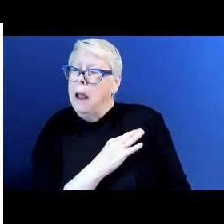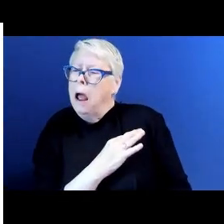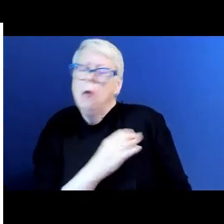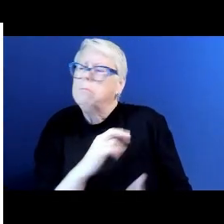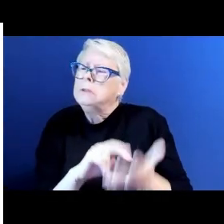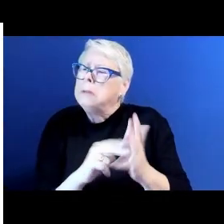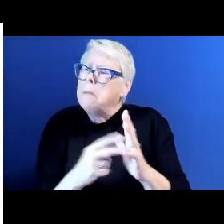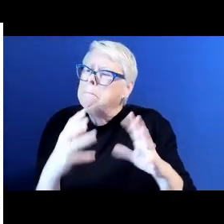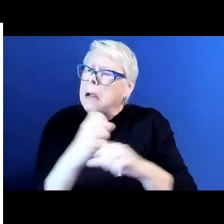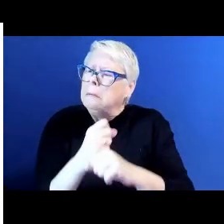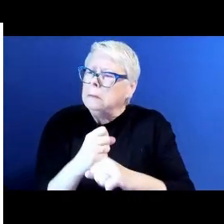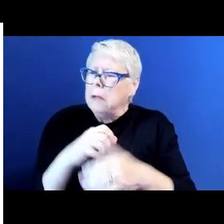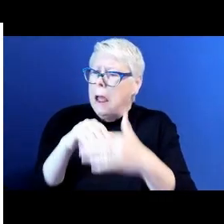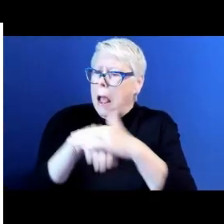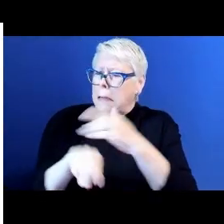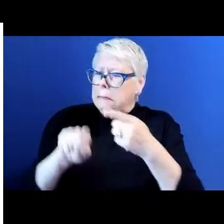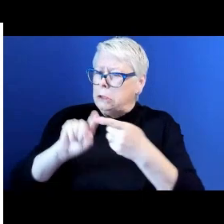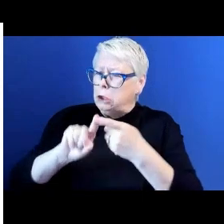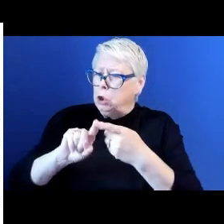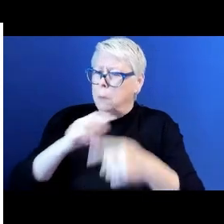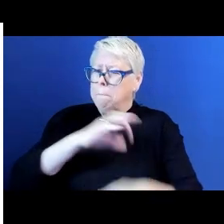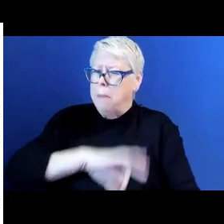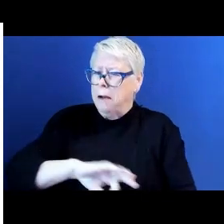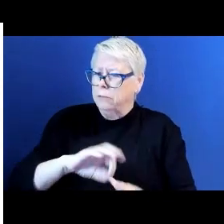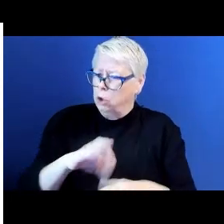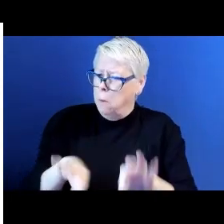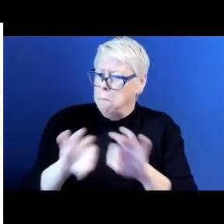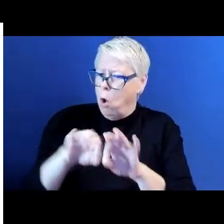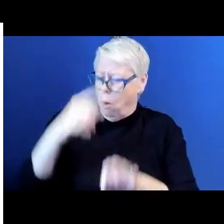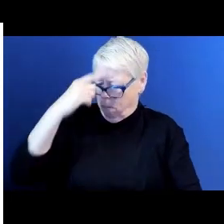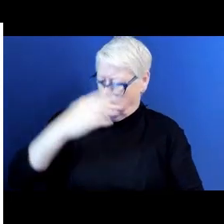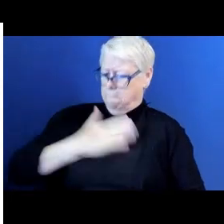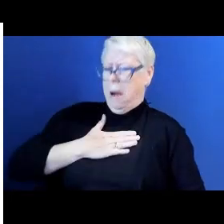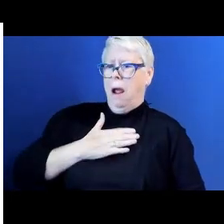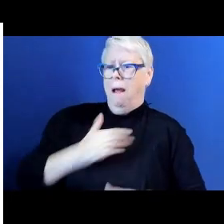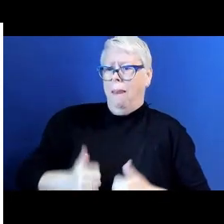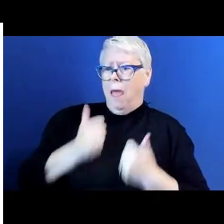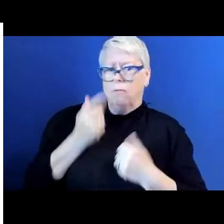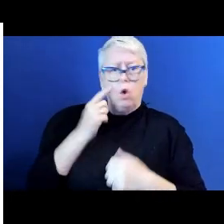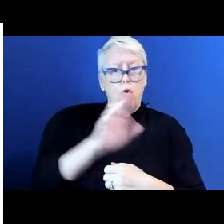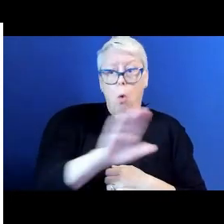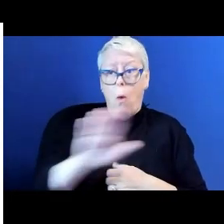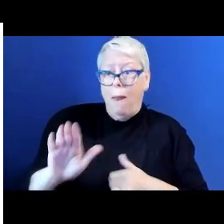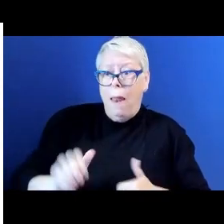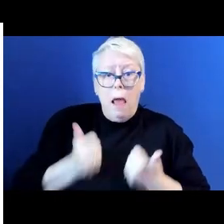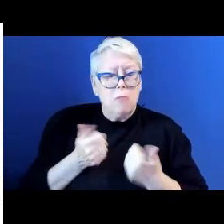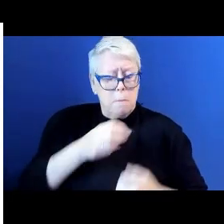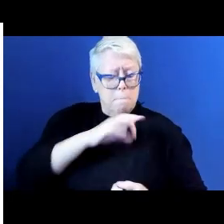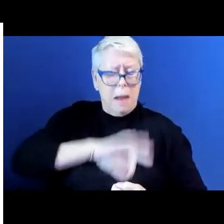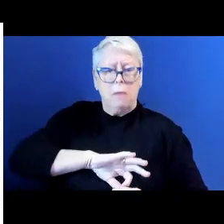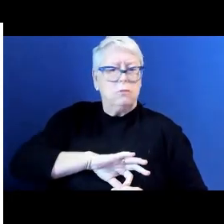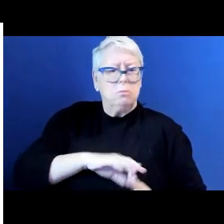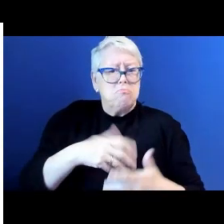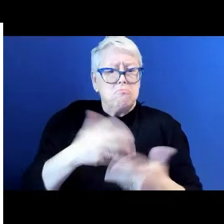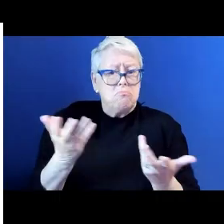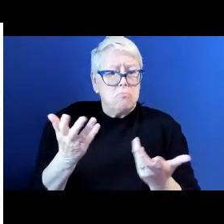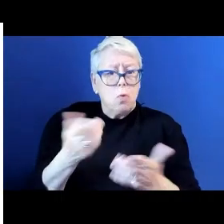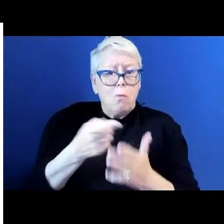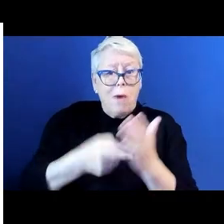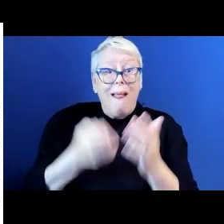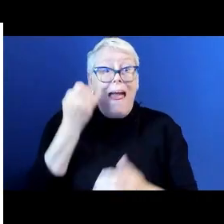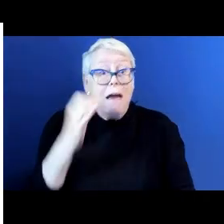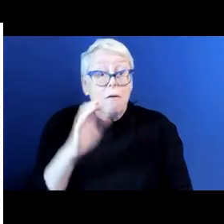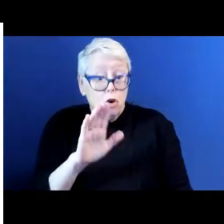why access to benefits matter in our own lives. What impact do benefits have? If you have a child with a